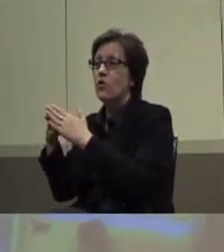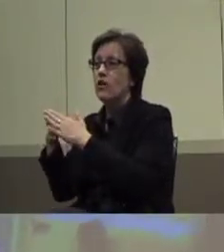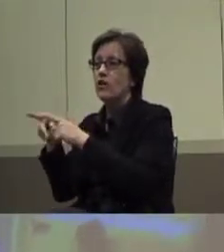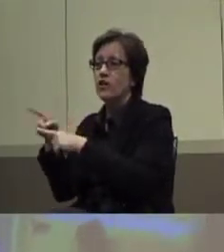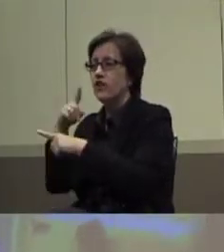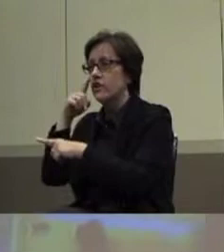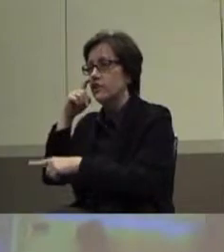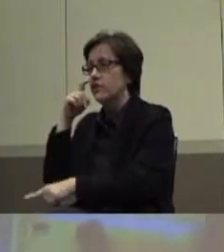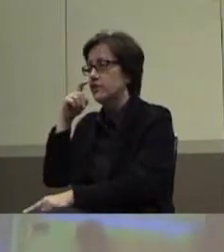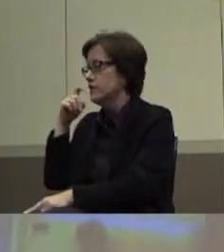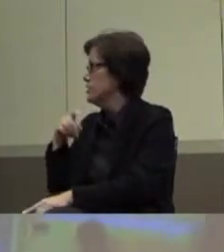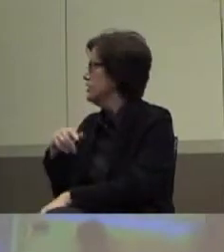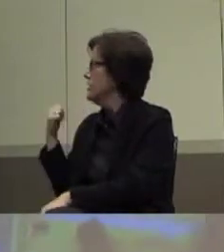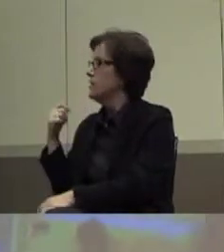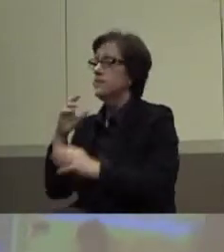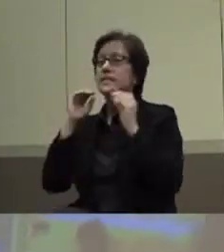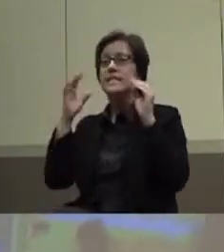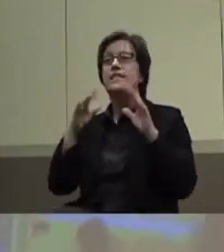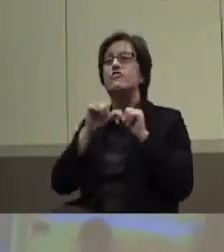Down.